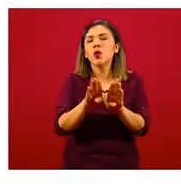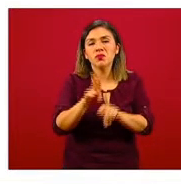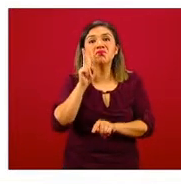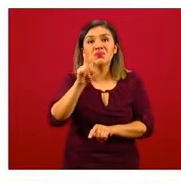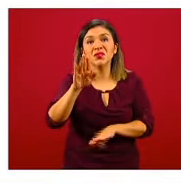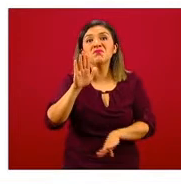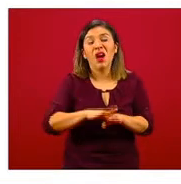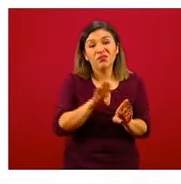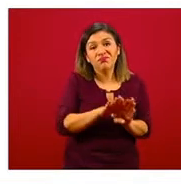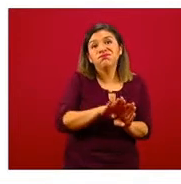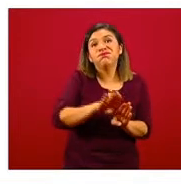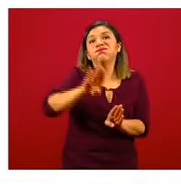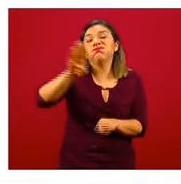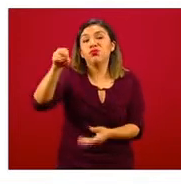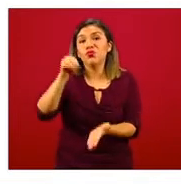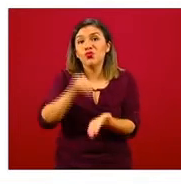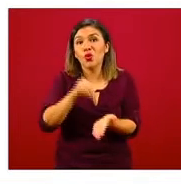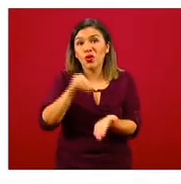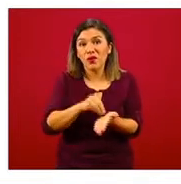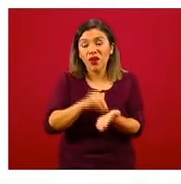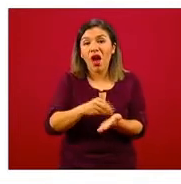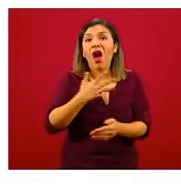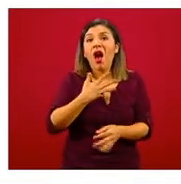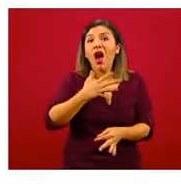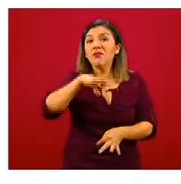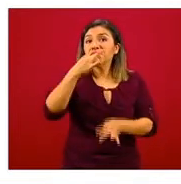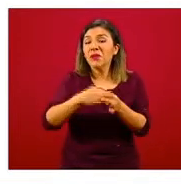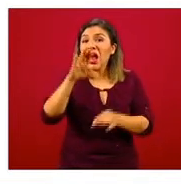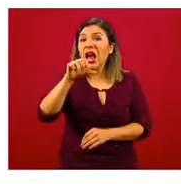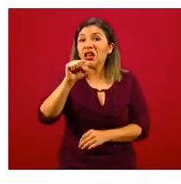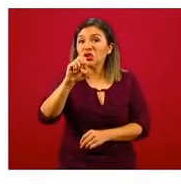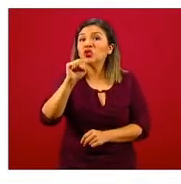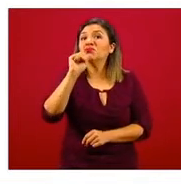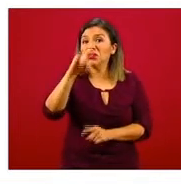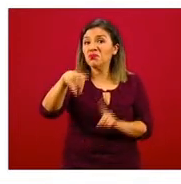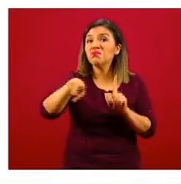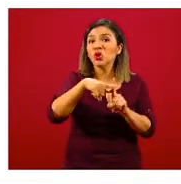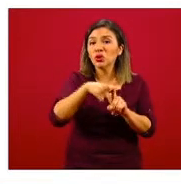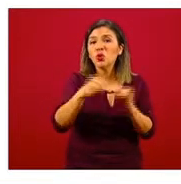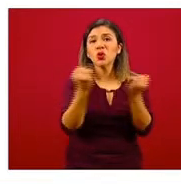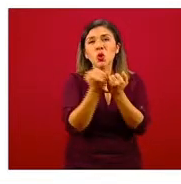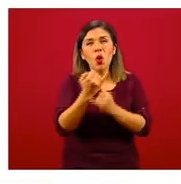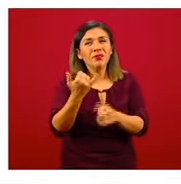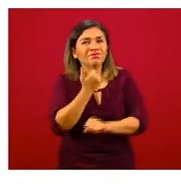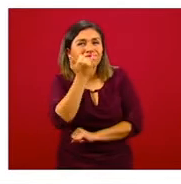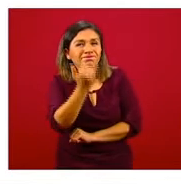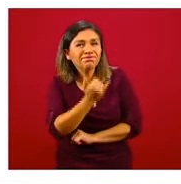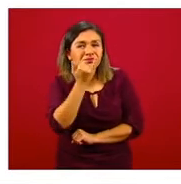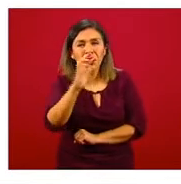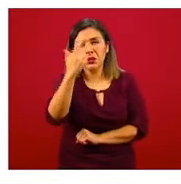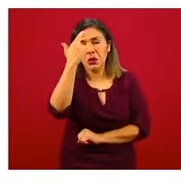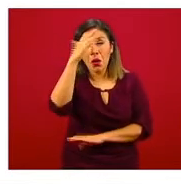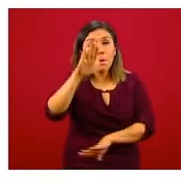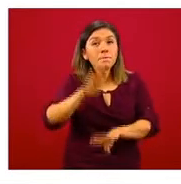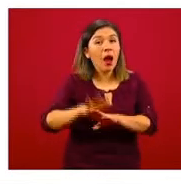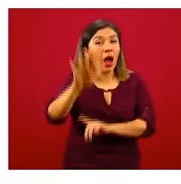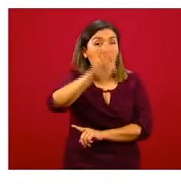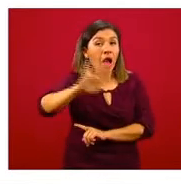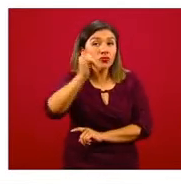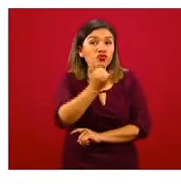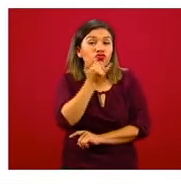see still an upward trend. We see confirmed cases and suspect